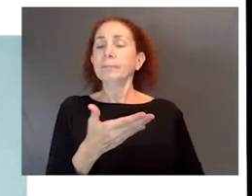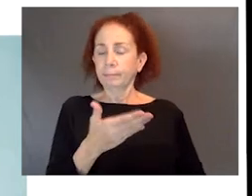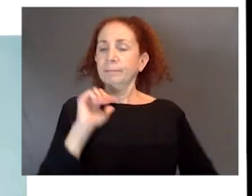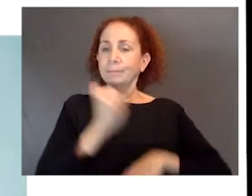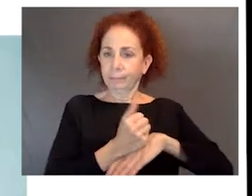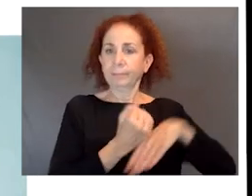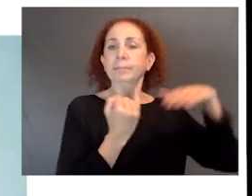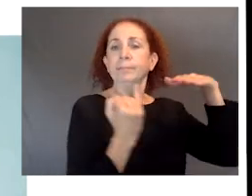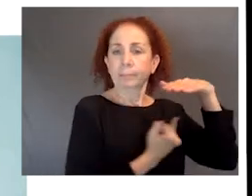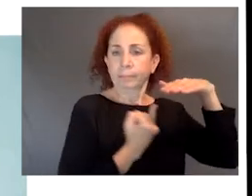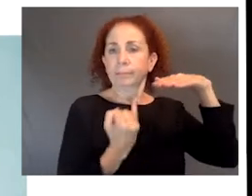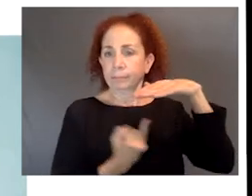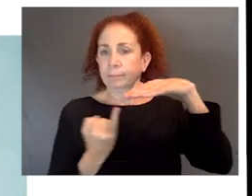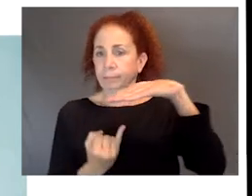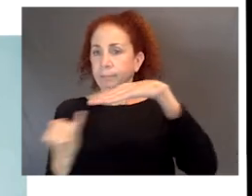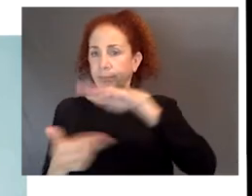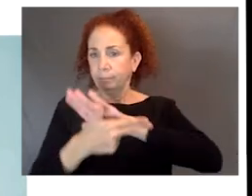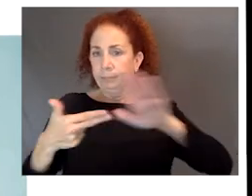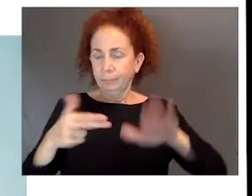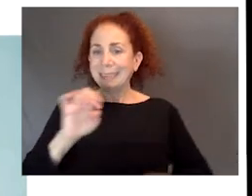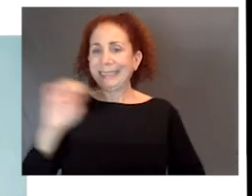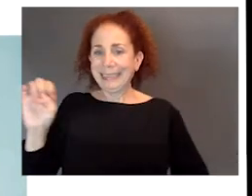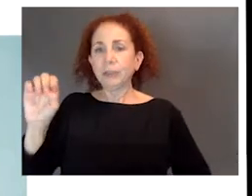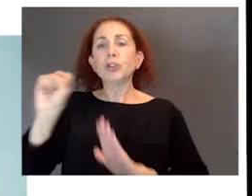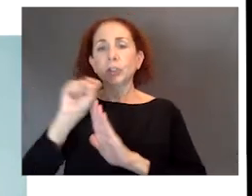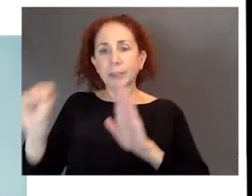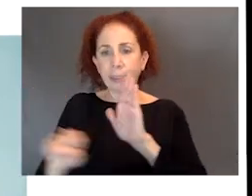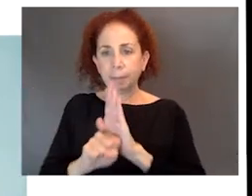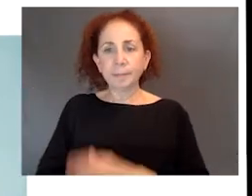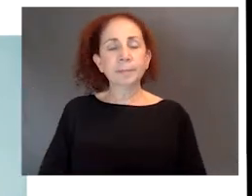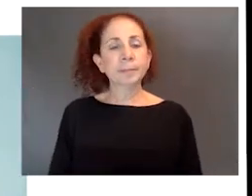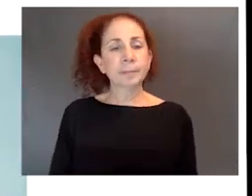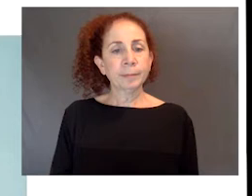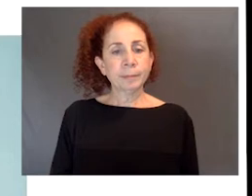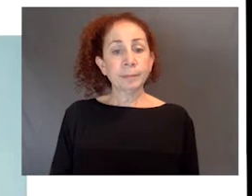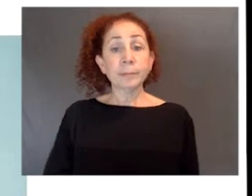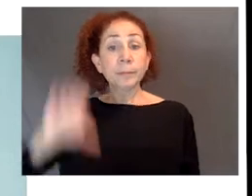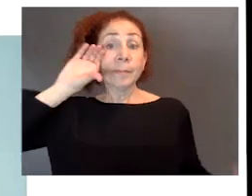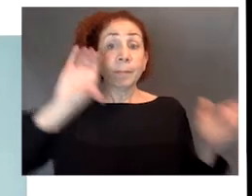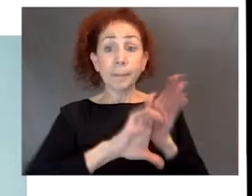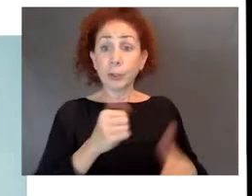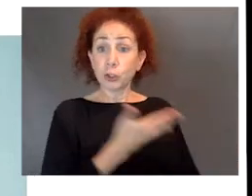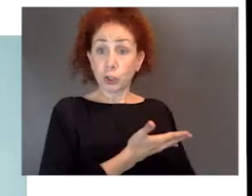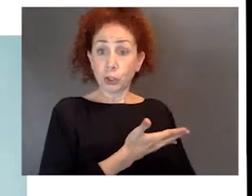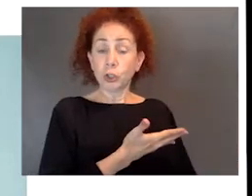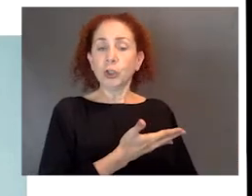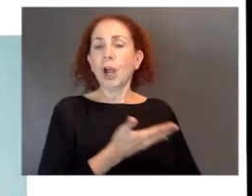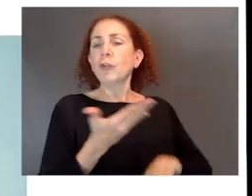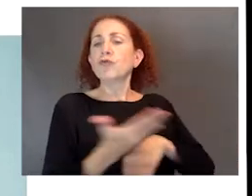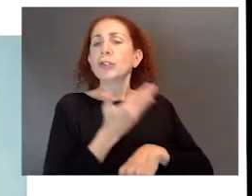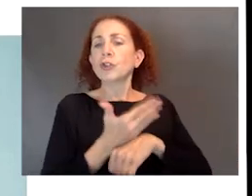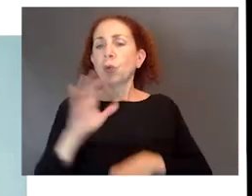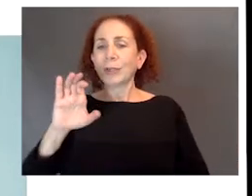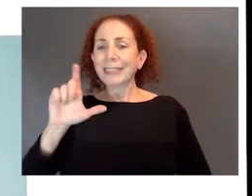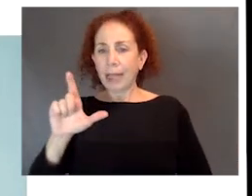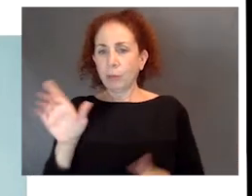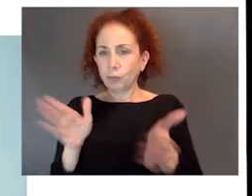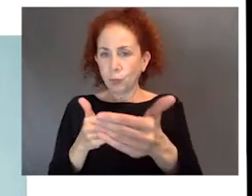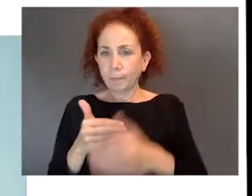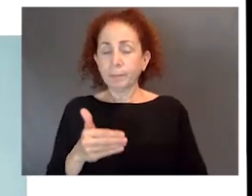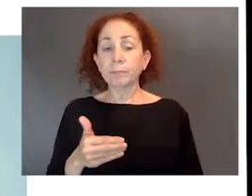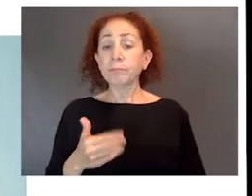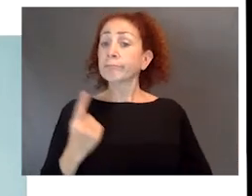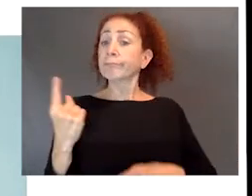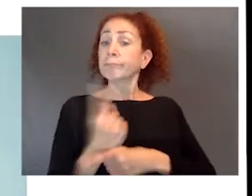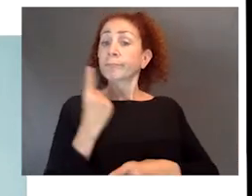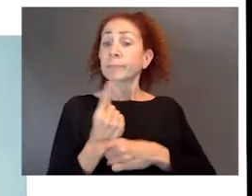solitary confinement was the defining feature of Eastern State. This is a picture of a restored cell, displaying what